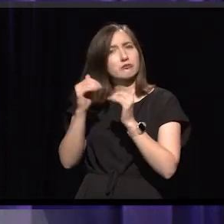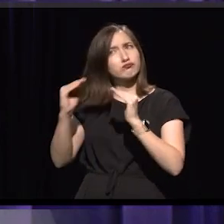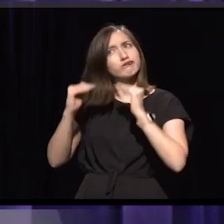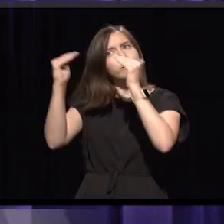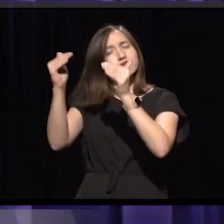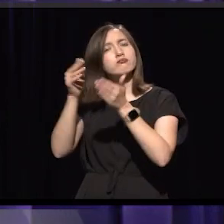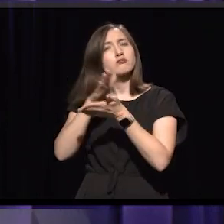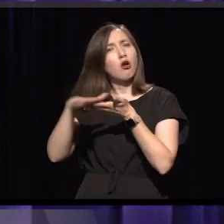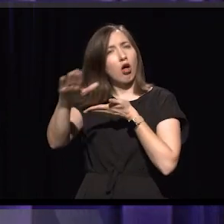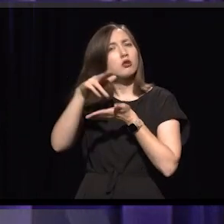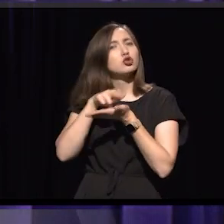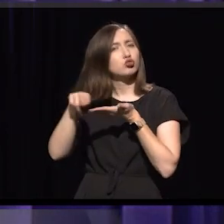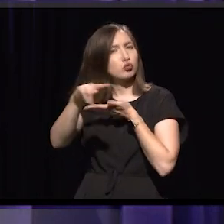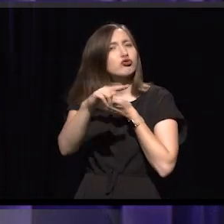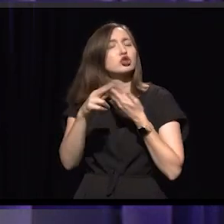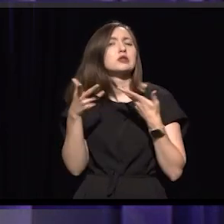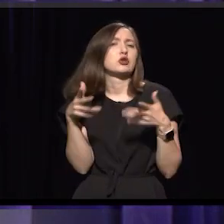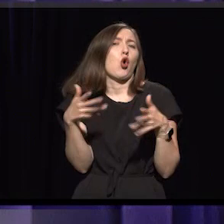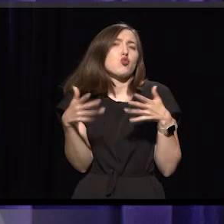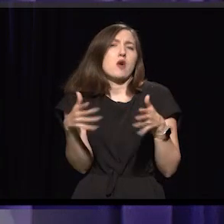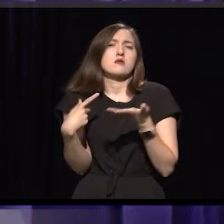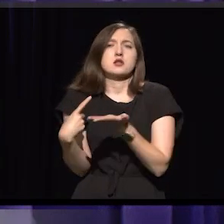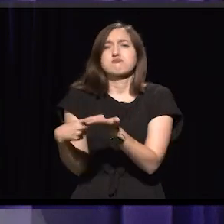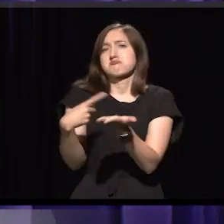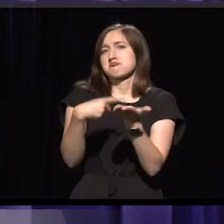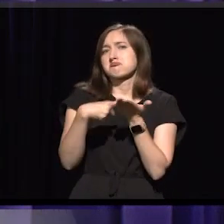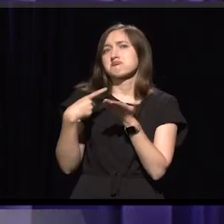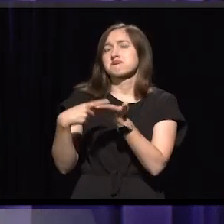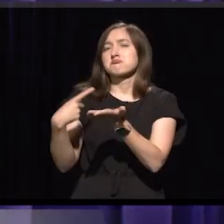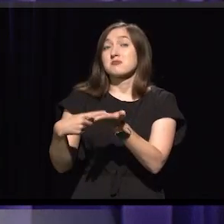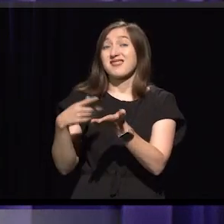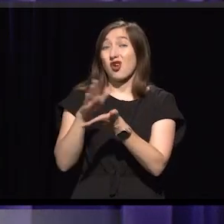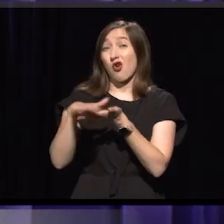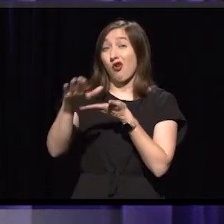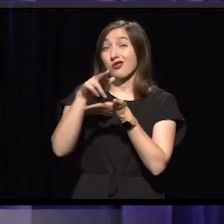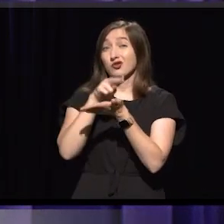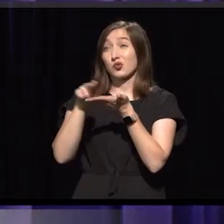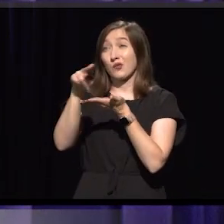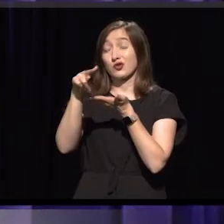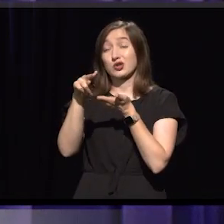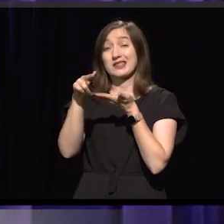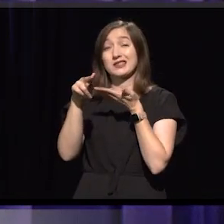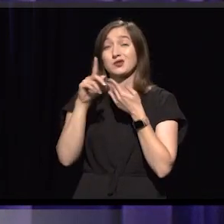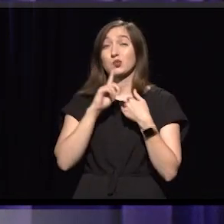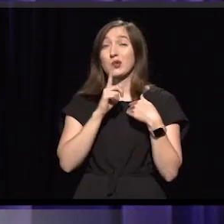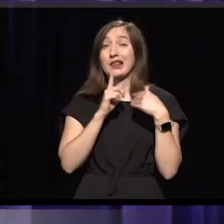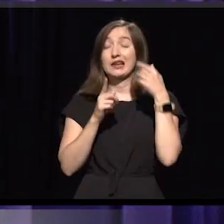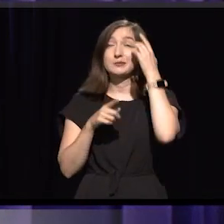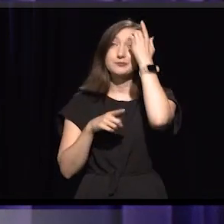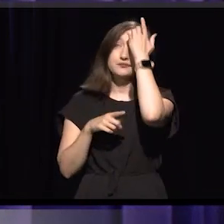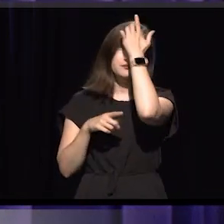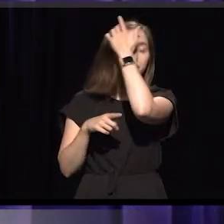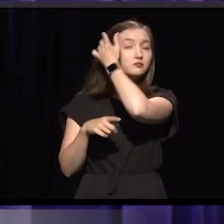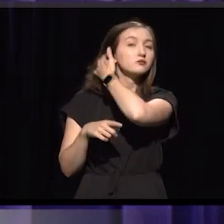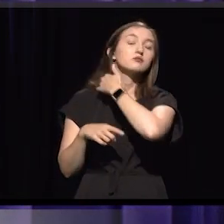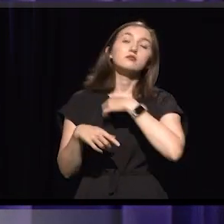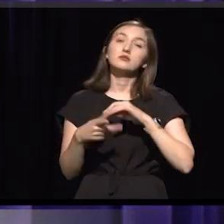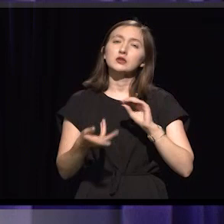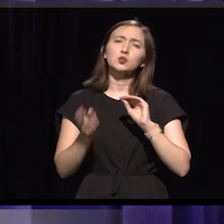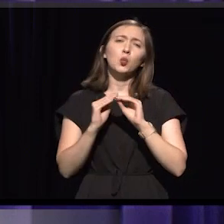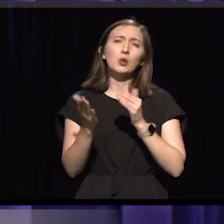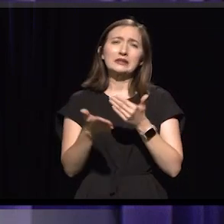some colleges and universities as well. I think for colleges and universities, it's a lot easier